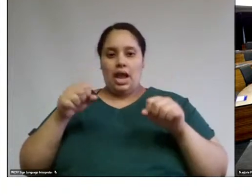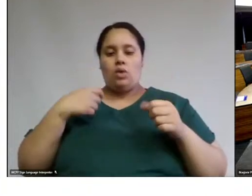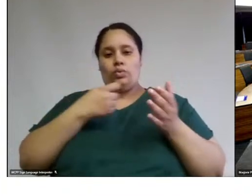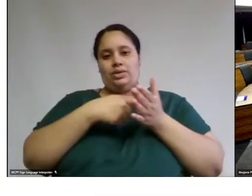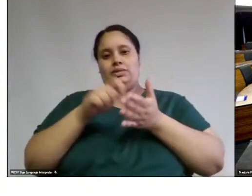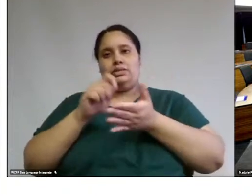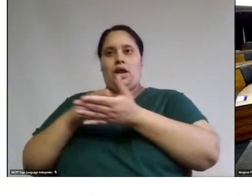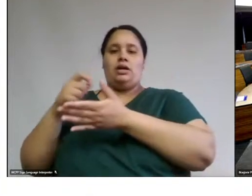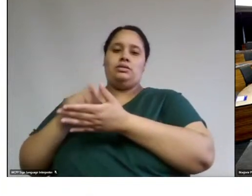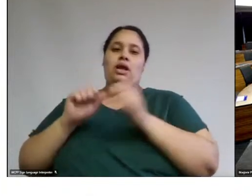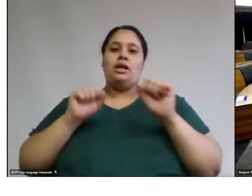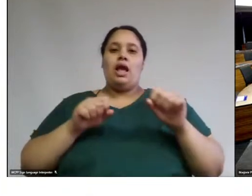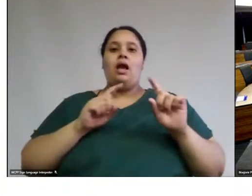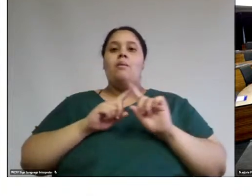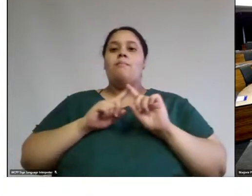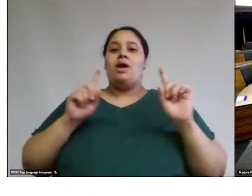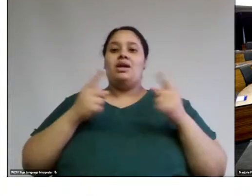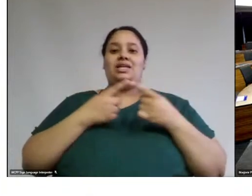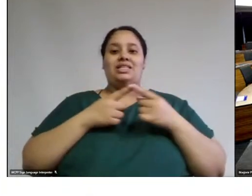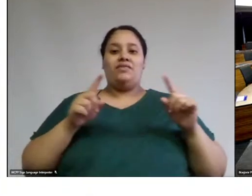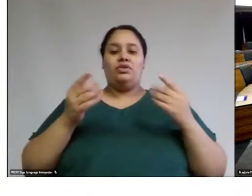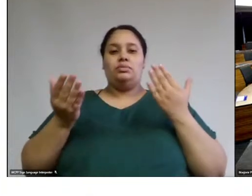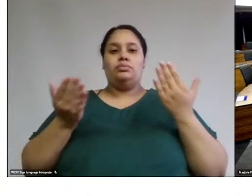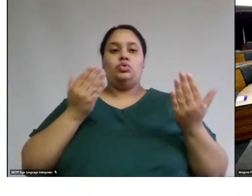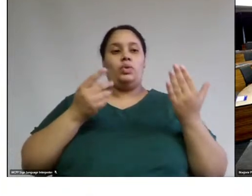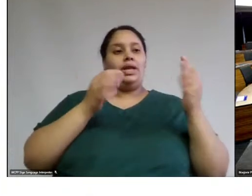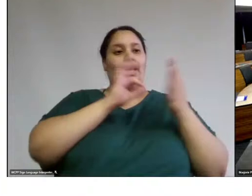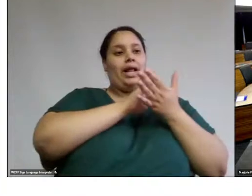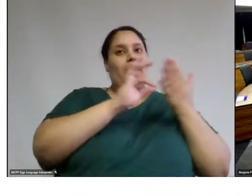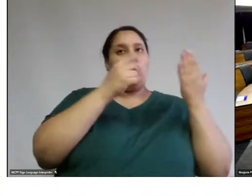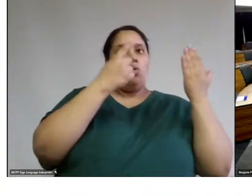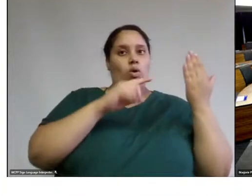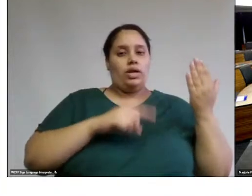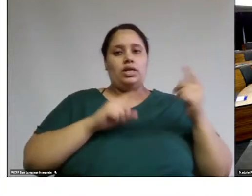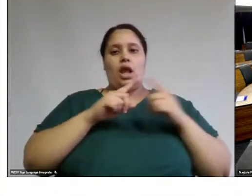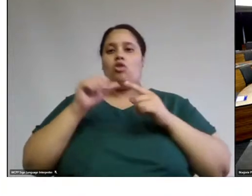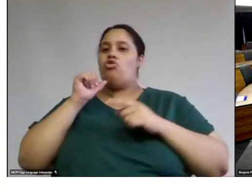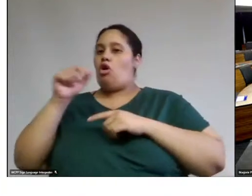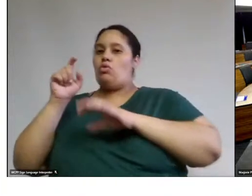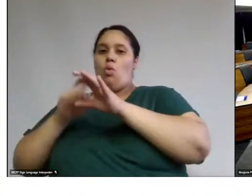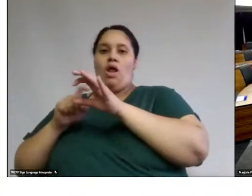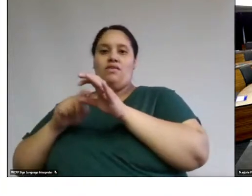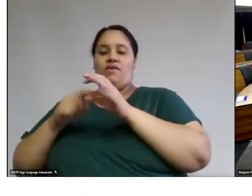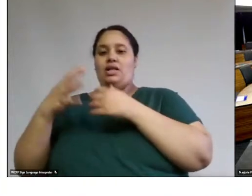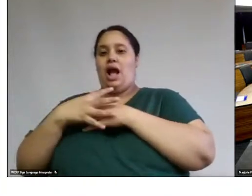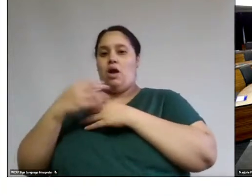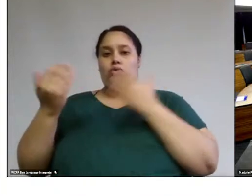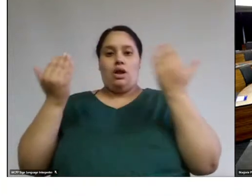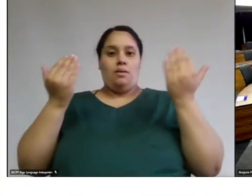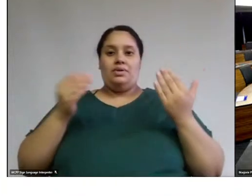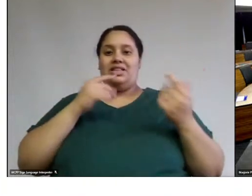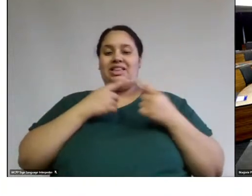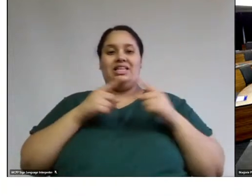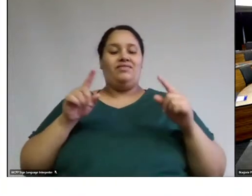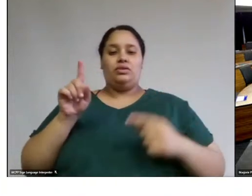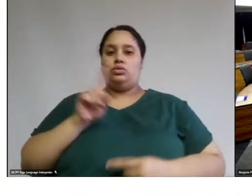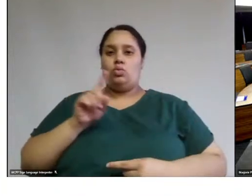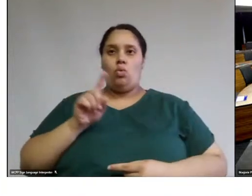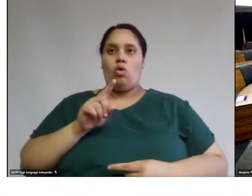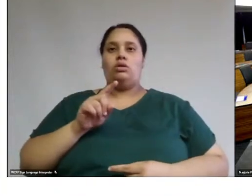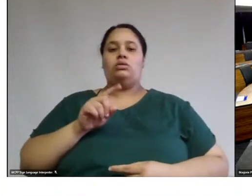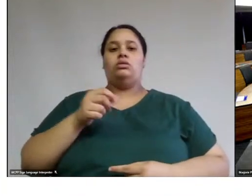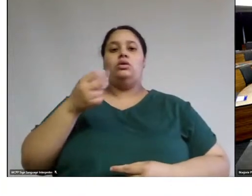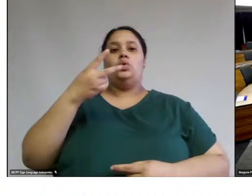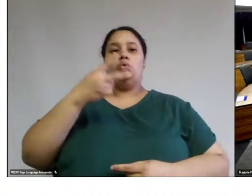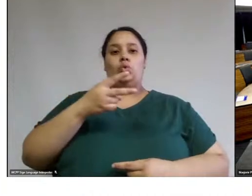on. However, the difference now between the clean audit outcome and the unqualified audit outcome with findings is that in the other two areas